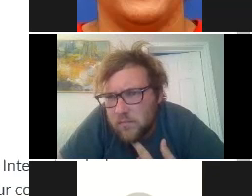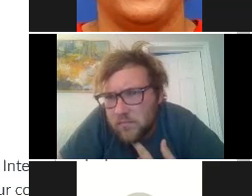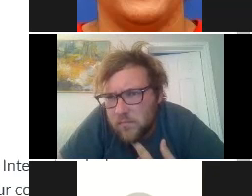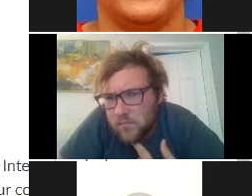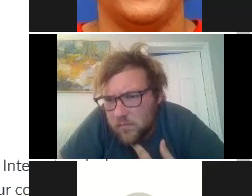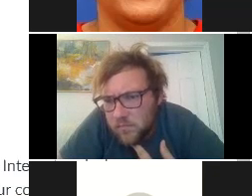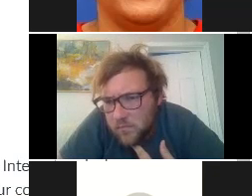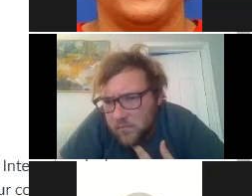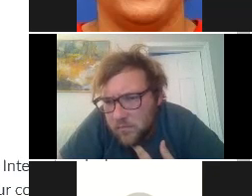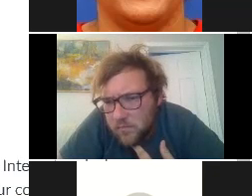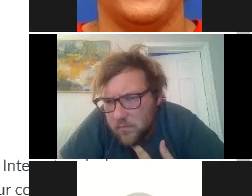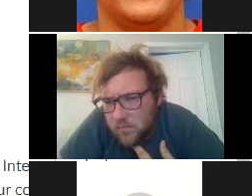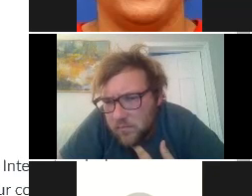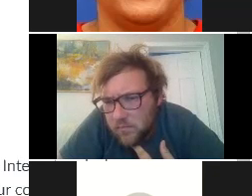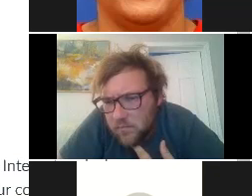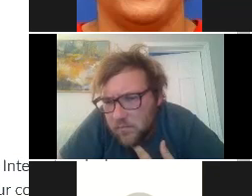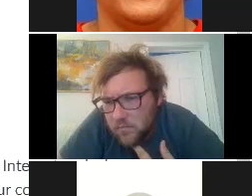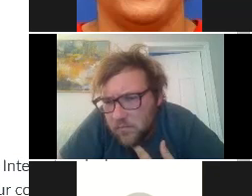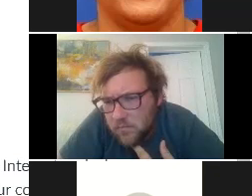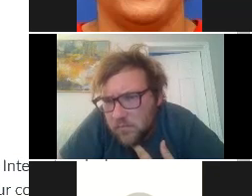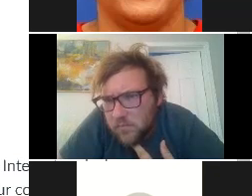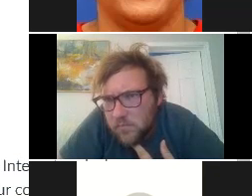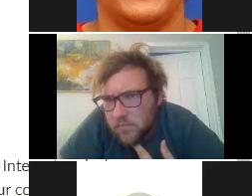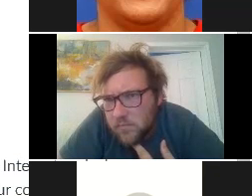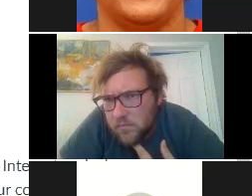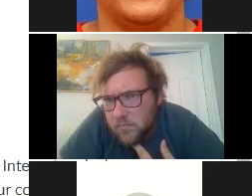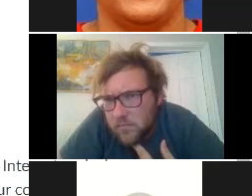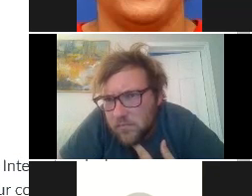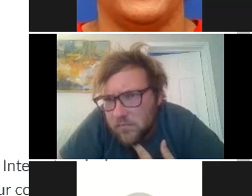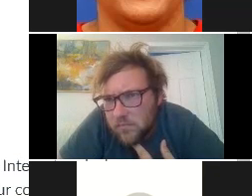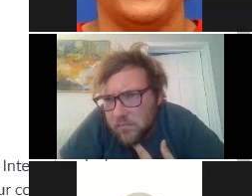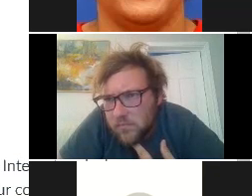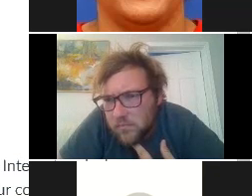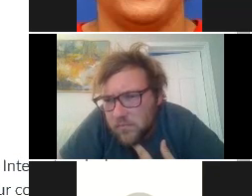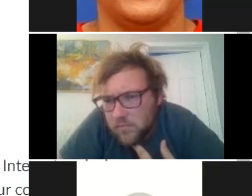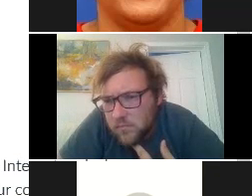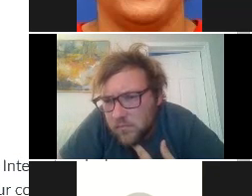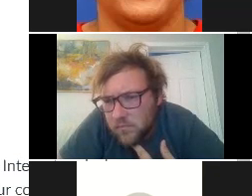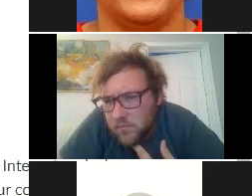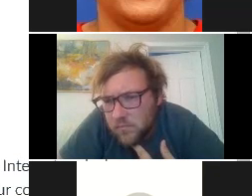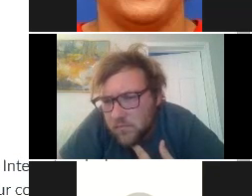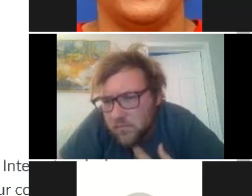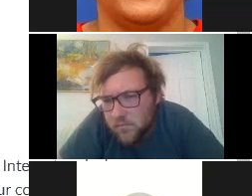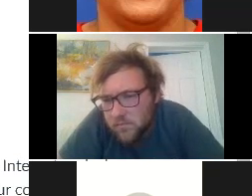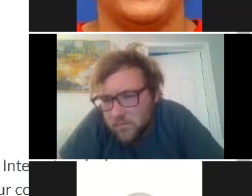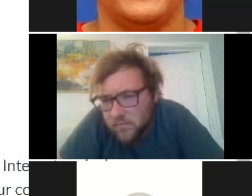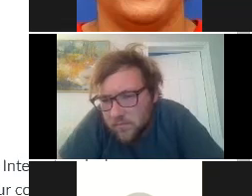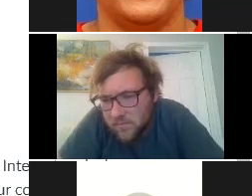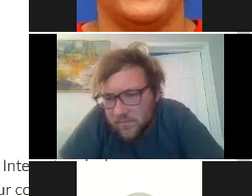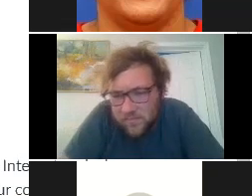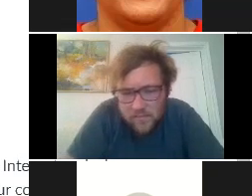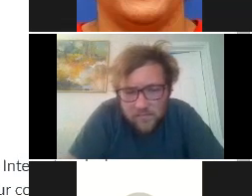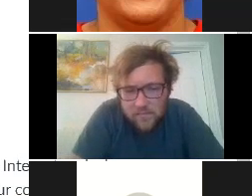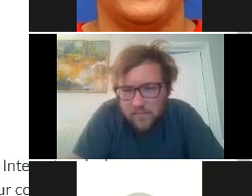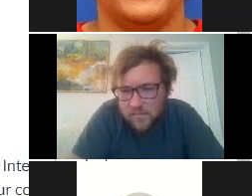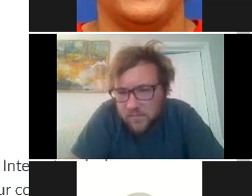are online, right? And so, I've provided schedules and calendars and to